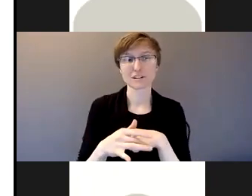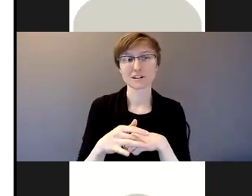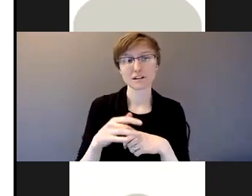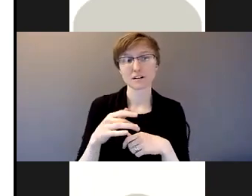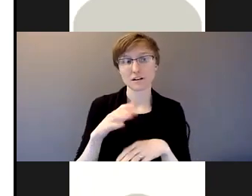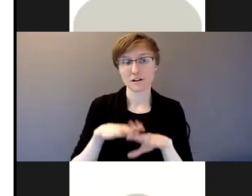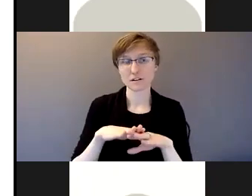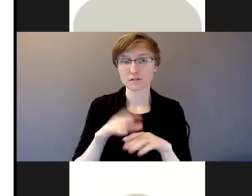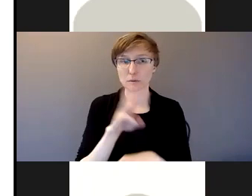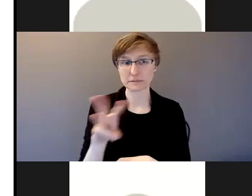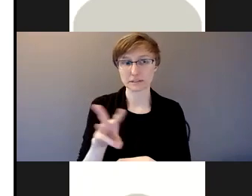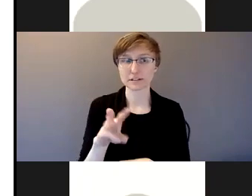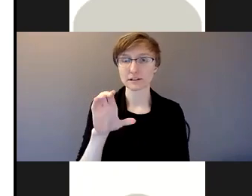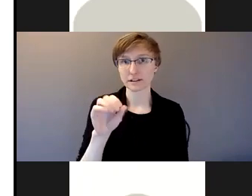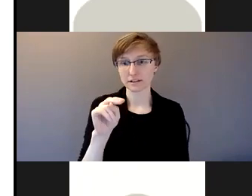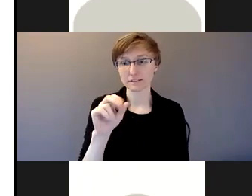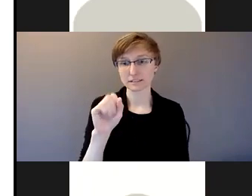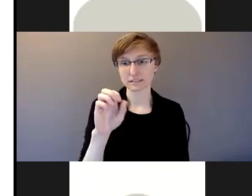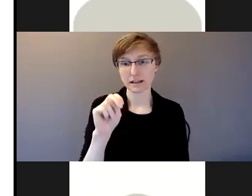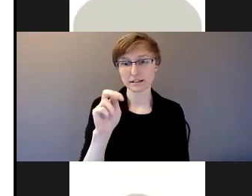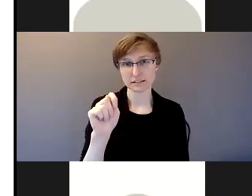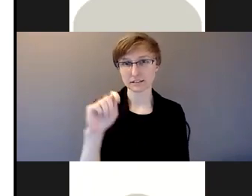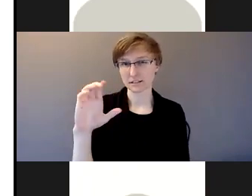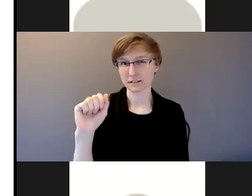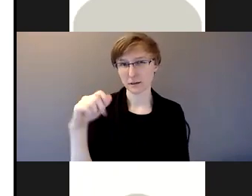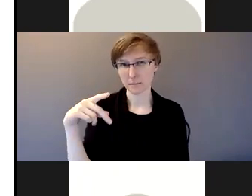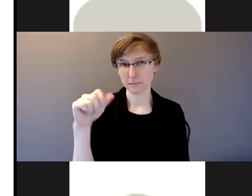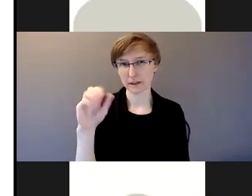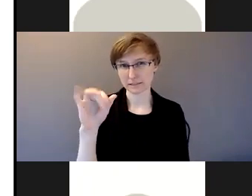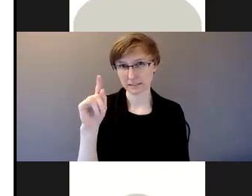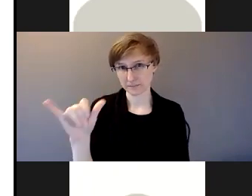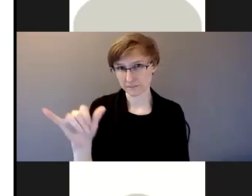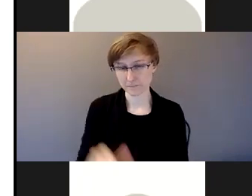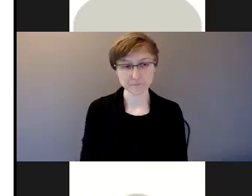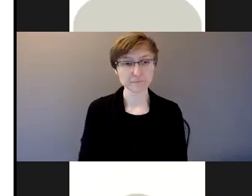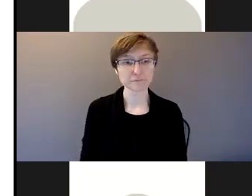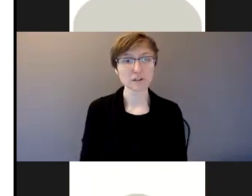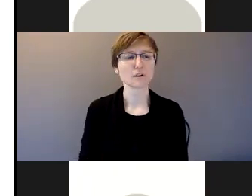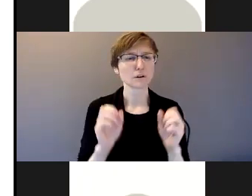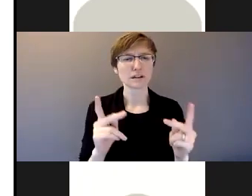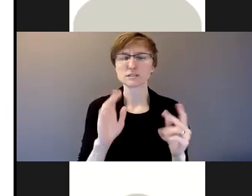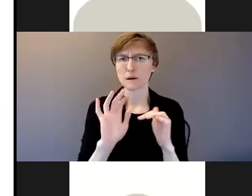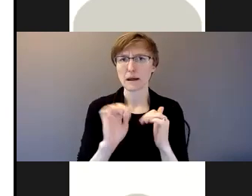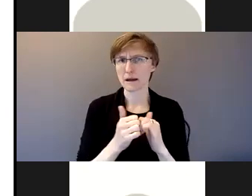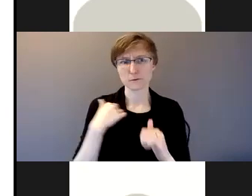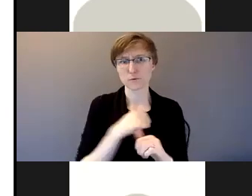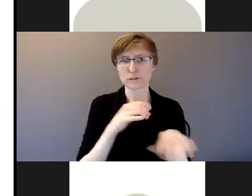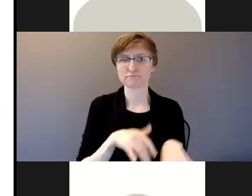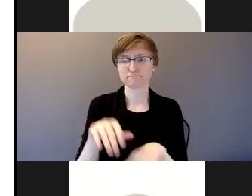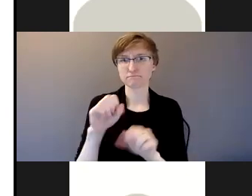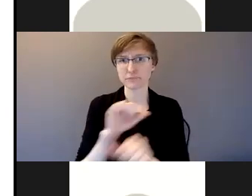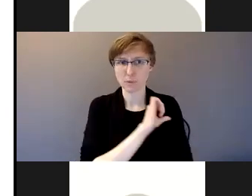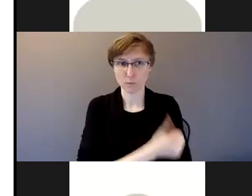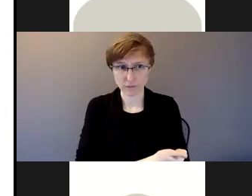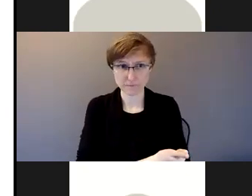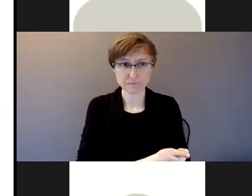So how do we get authority? One way is if Section 15, we call it, that's Section 15 of the Substitute Decisions Act, but